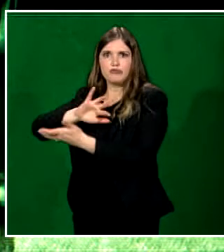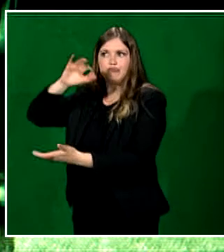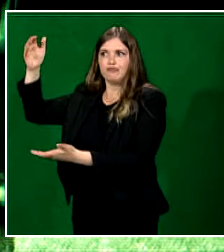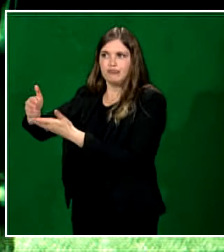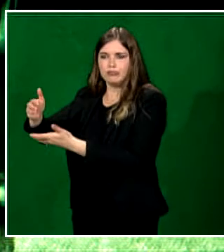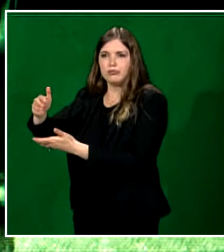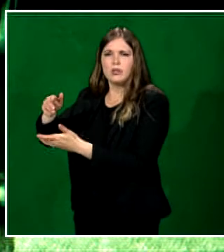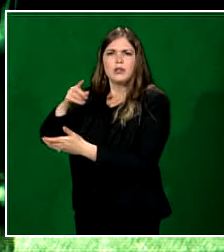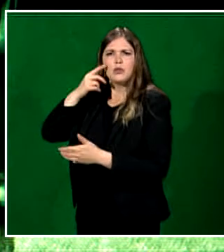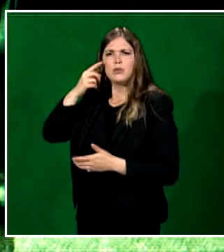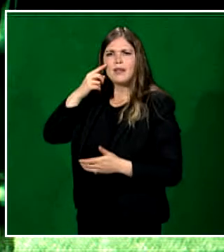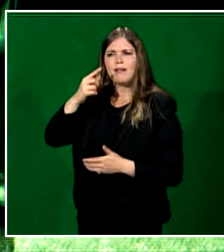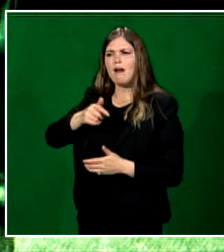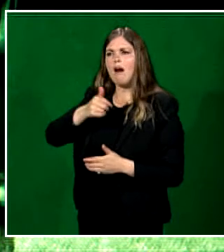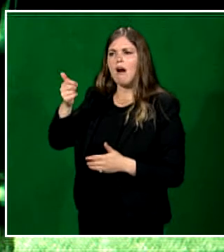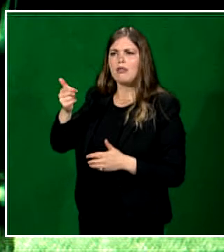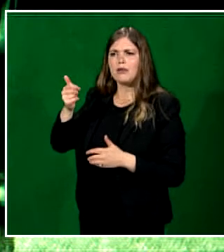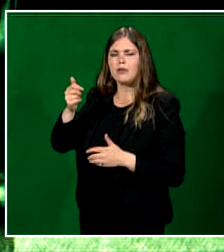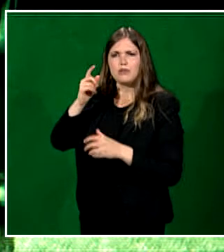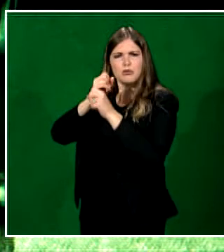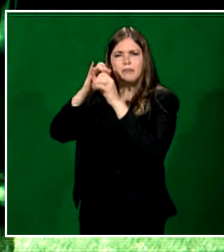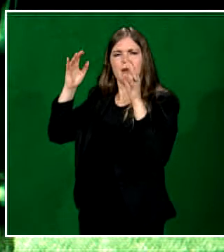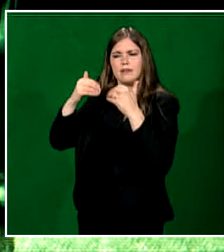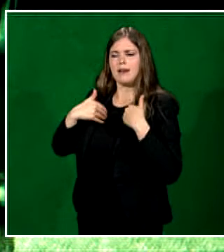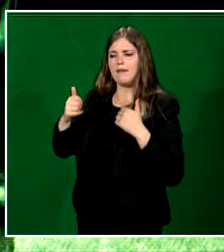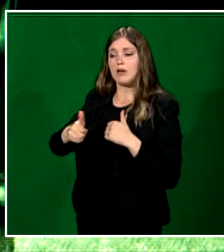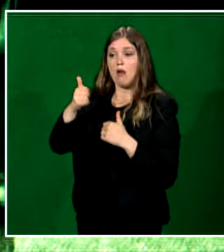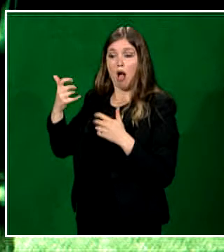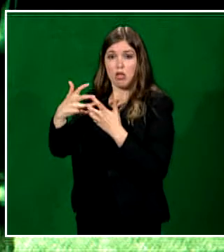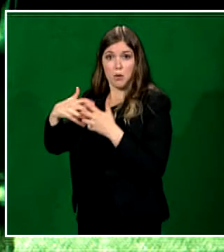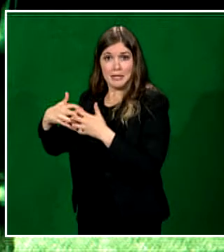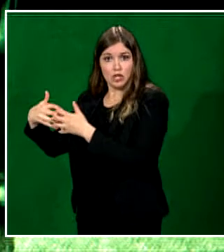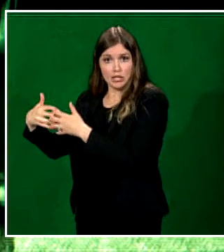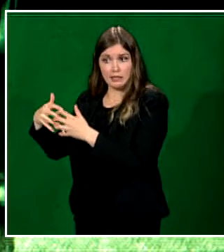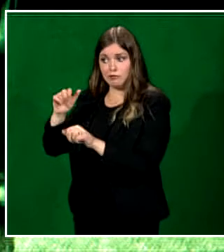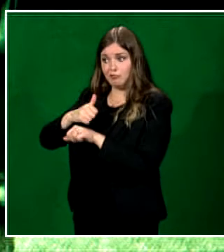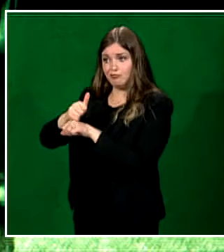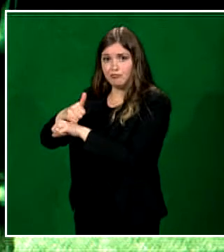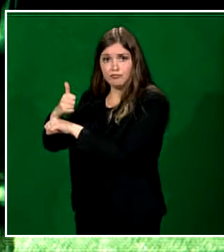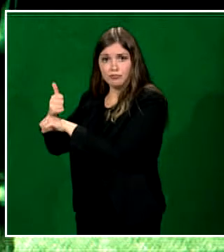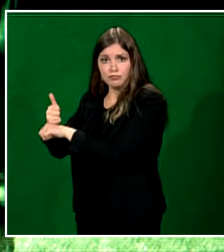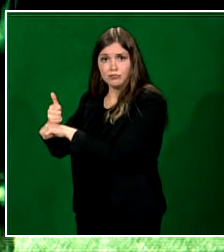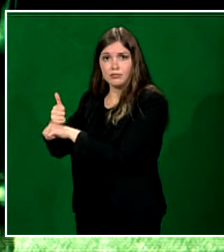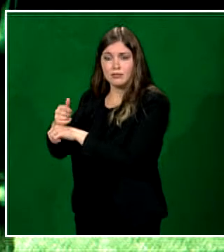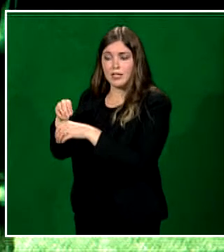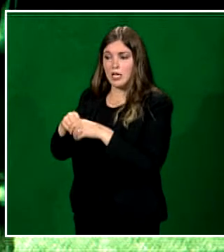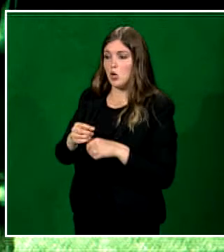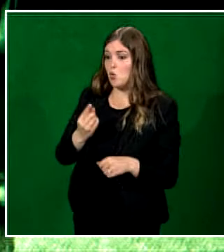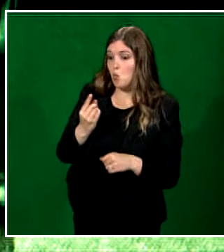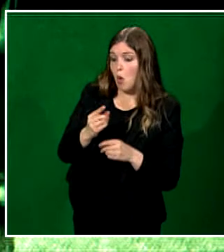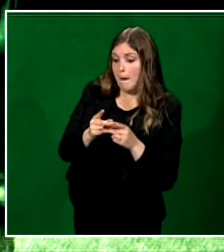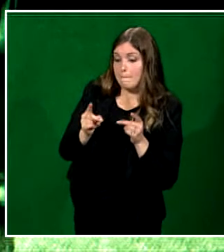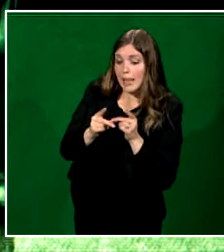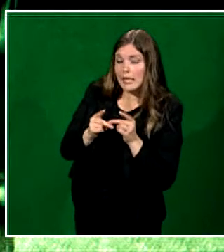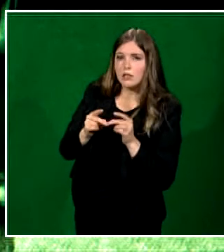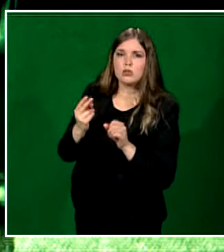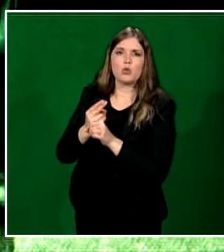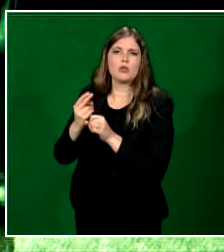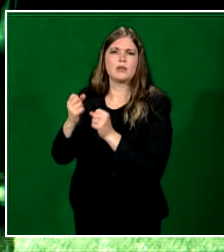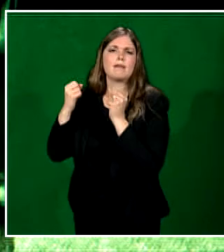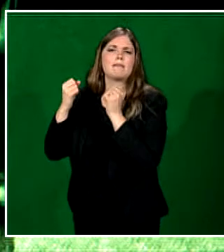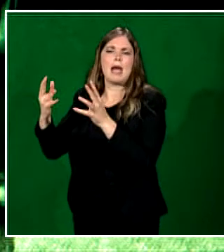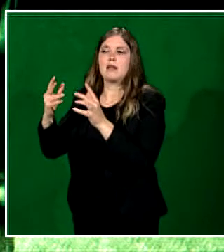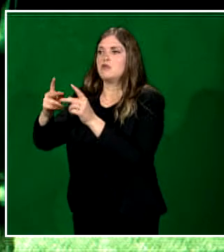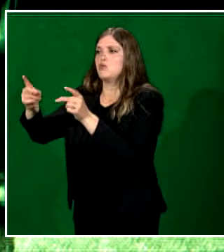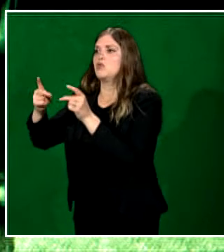that do you envision having other machines that in the same location or in other locations to